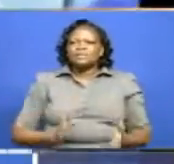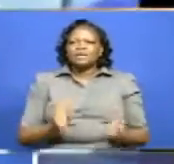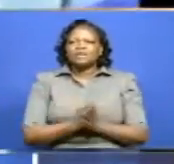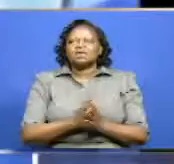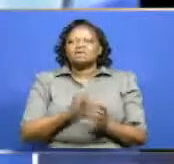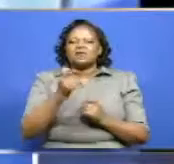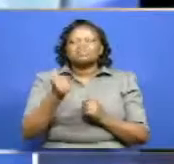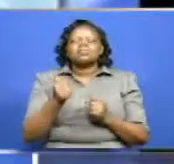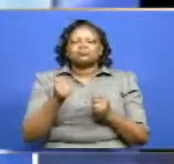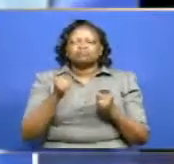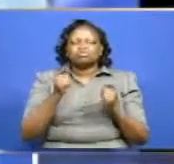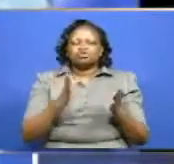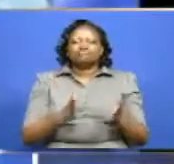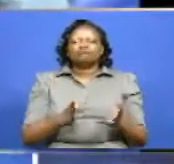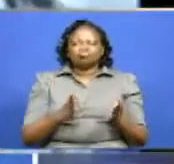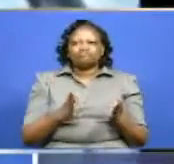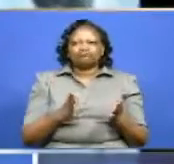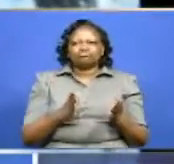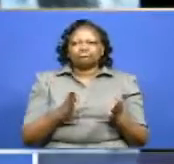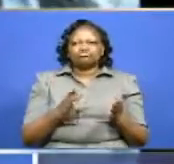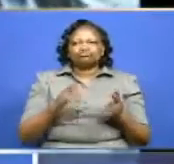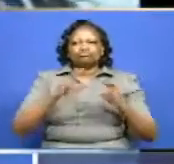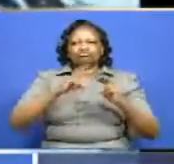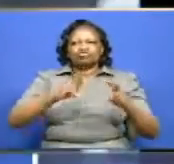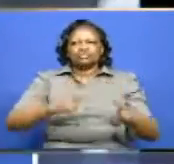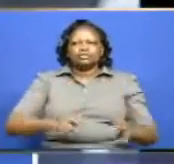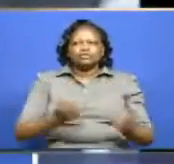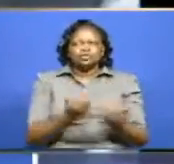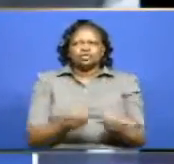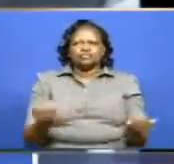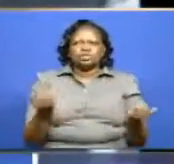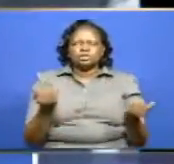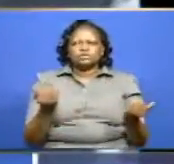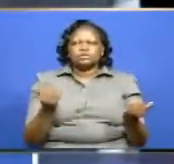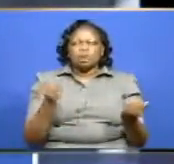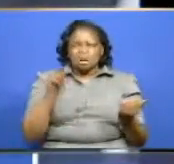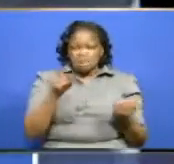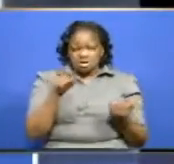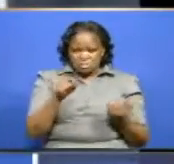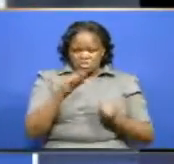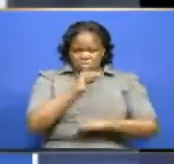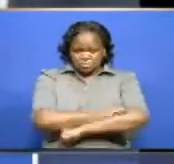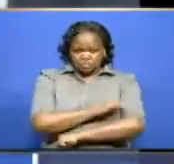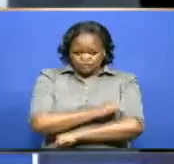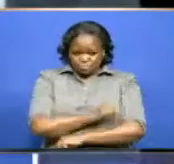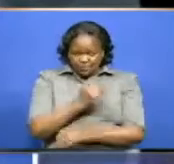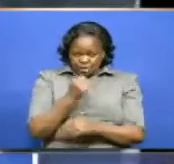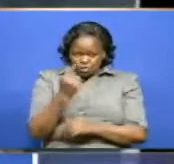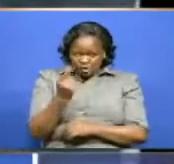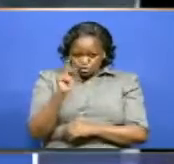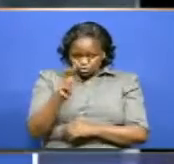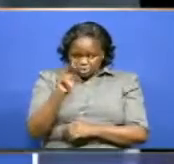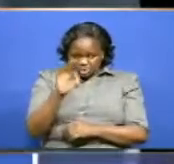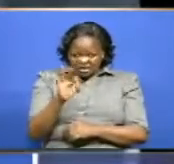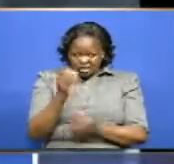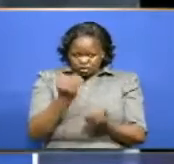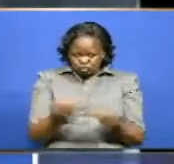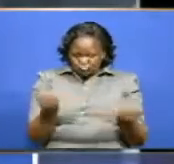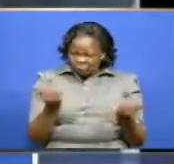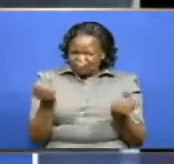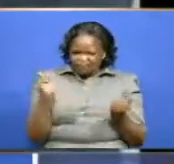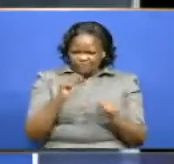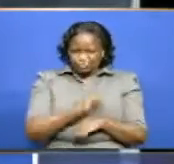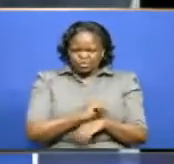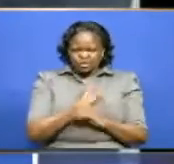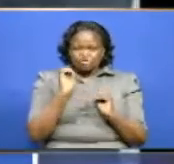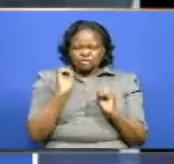Grassroots Administration to mount a search for the children. In this particular school, about 123 children did not